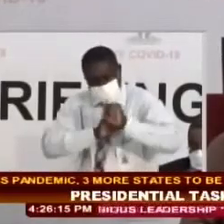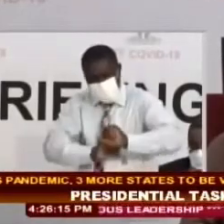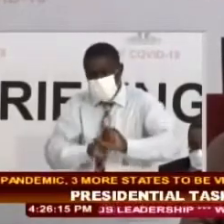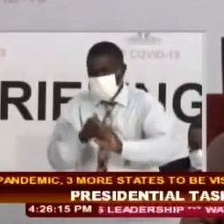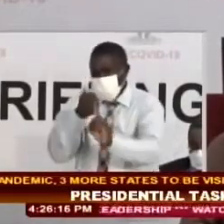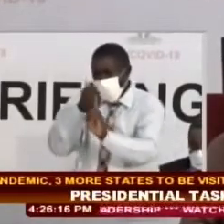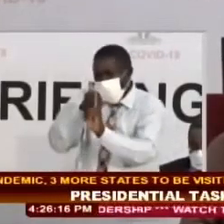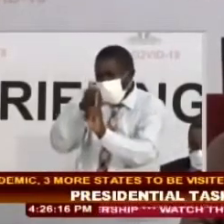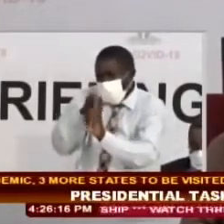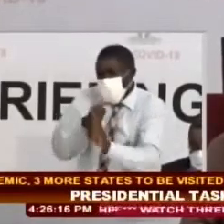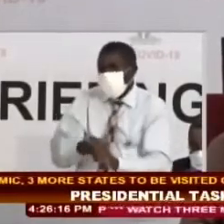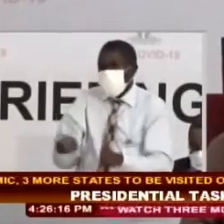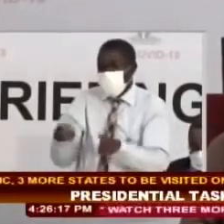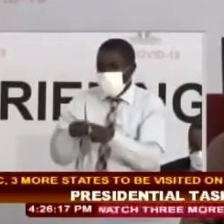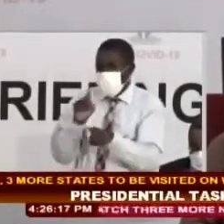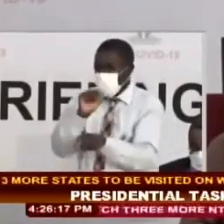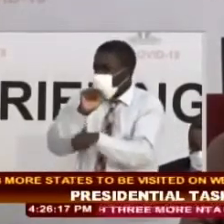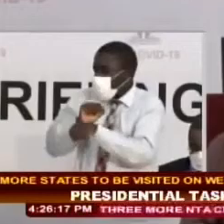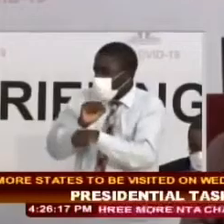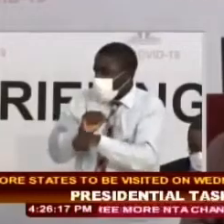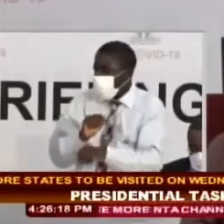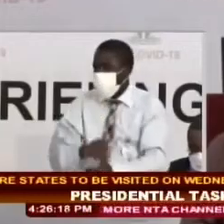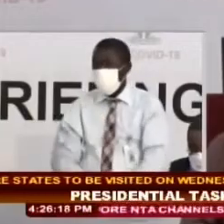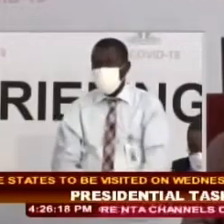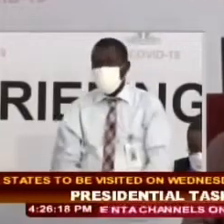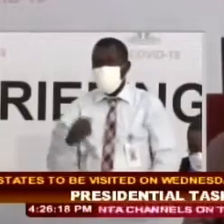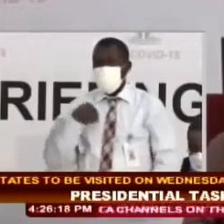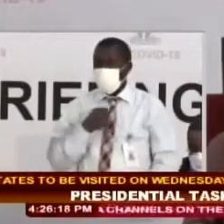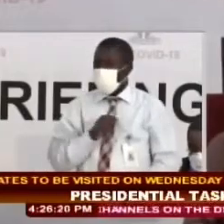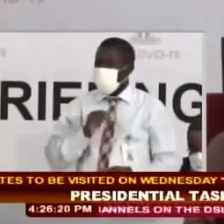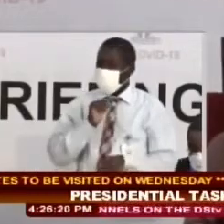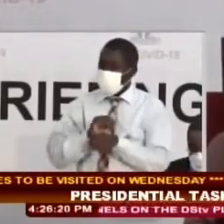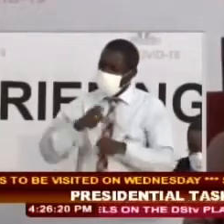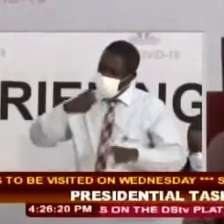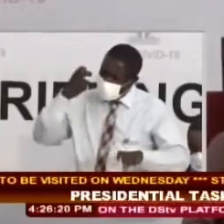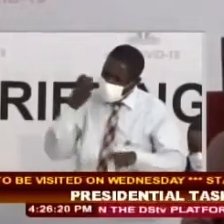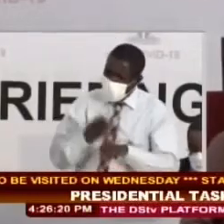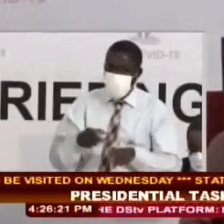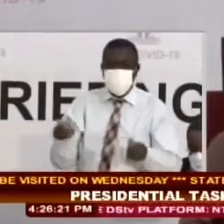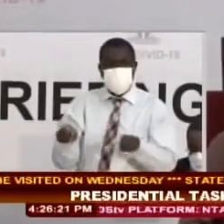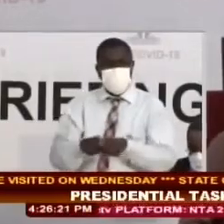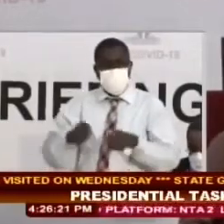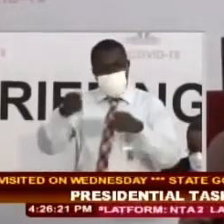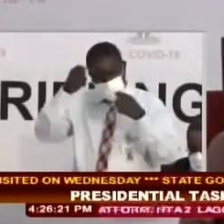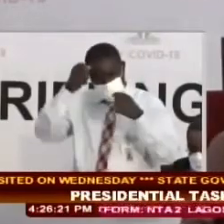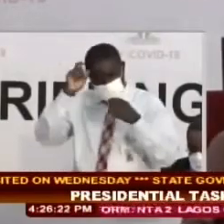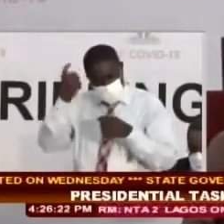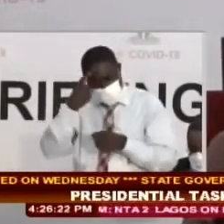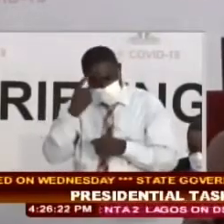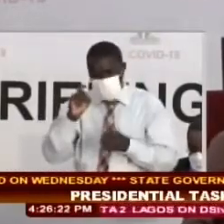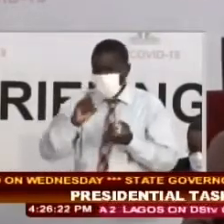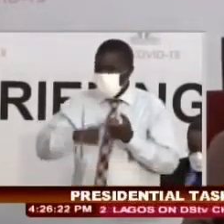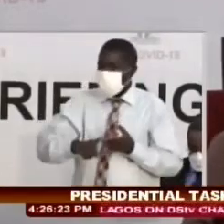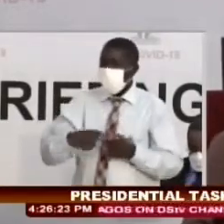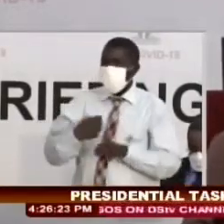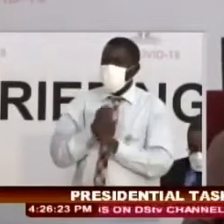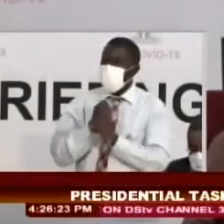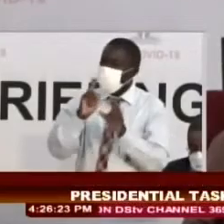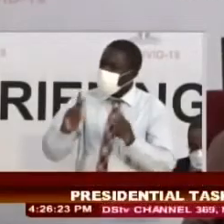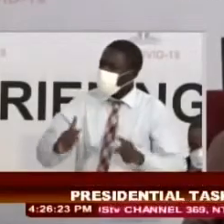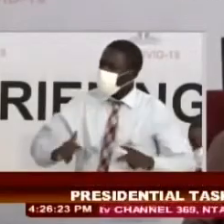do their jobs. We shall strive as government to ensure we provide you with